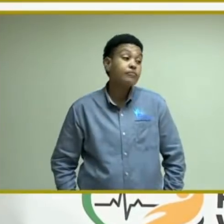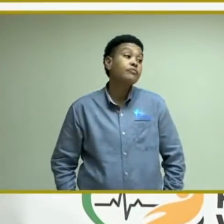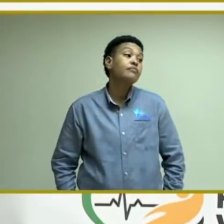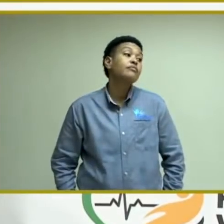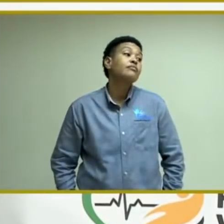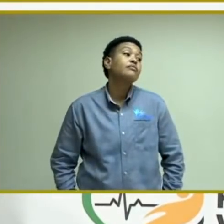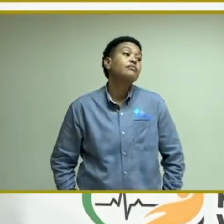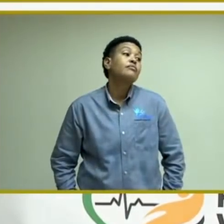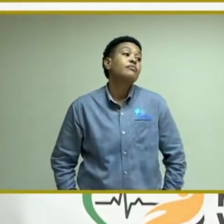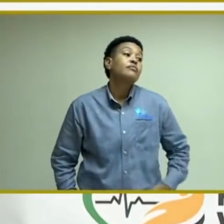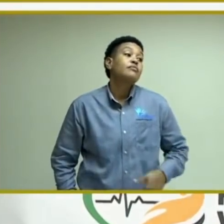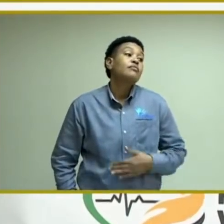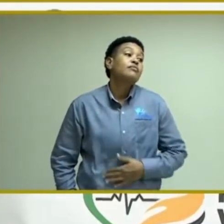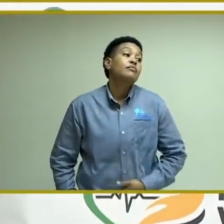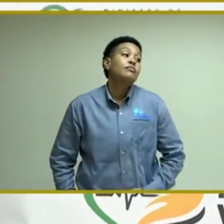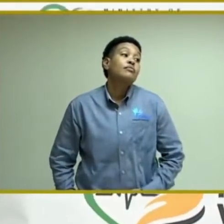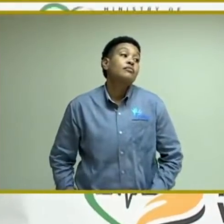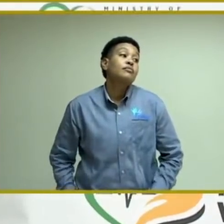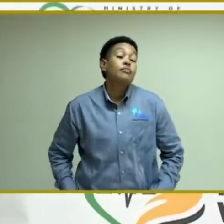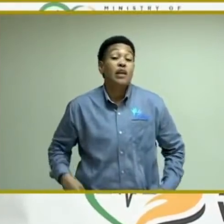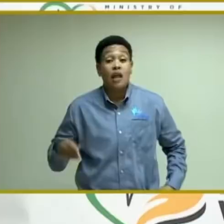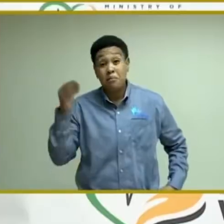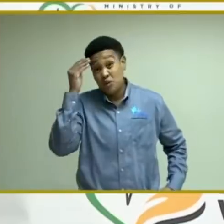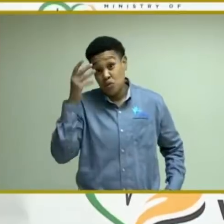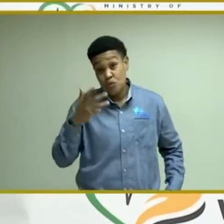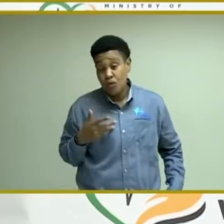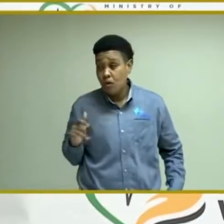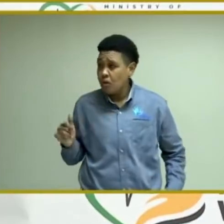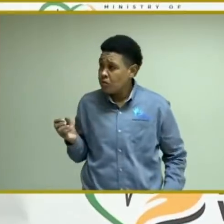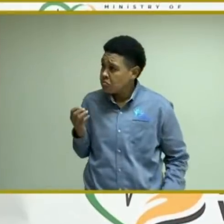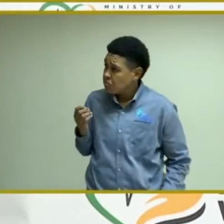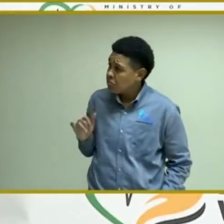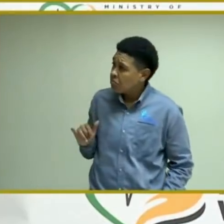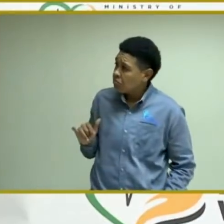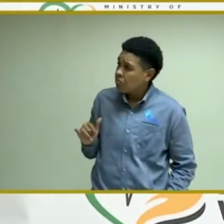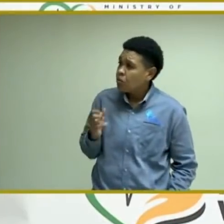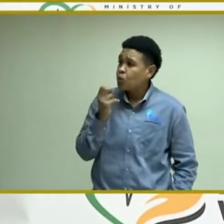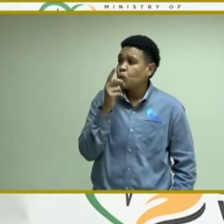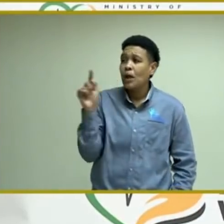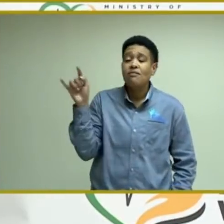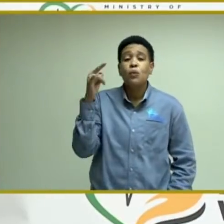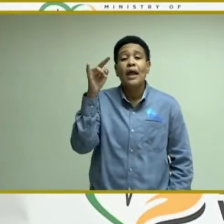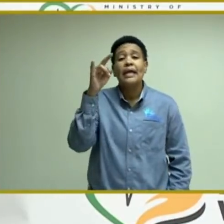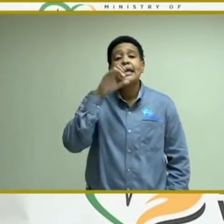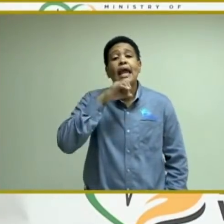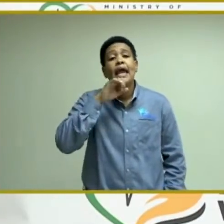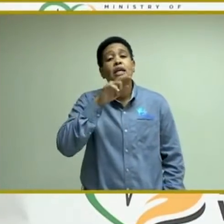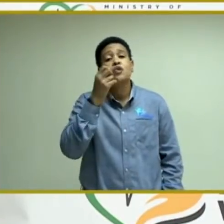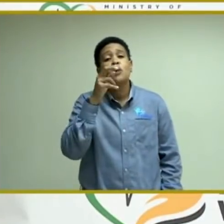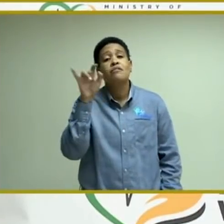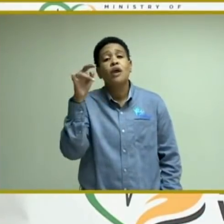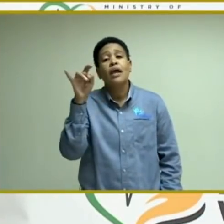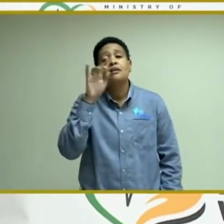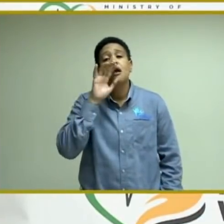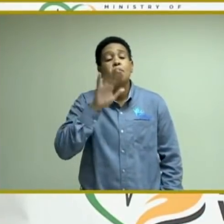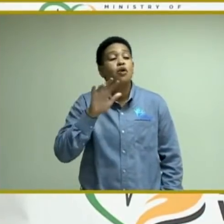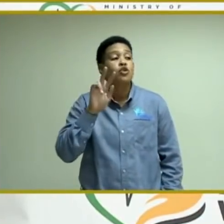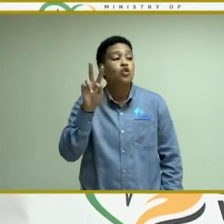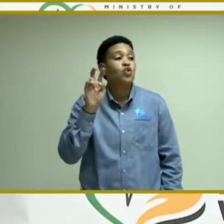Right. Right. So I'm being told that the 12 to 18 age group is